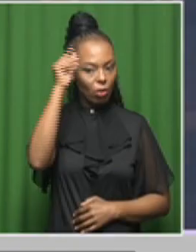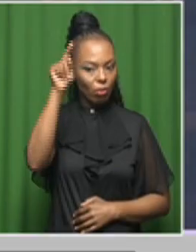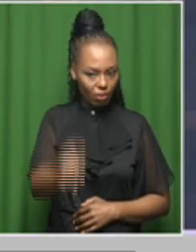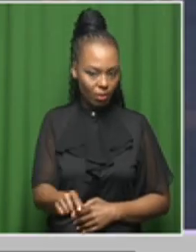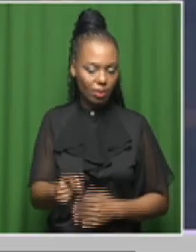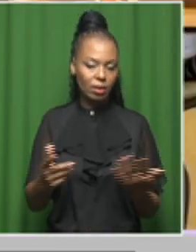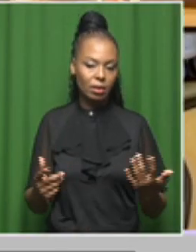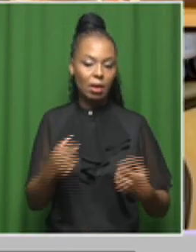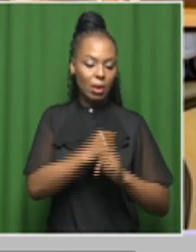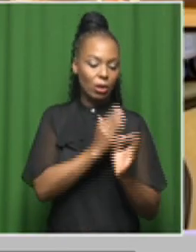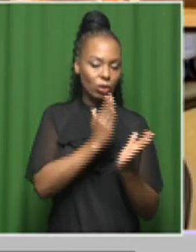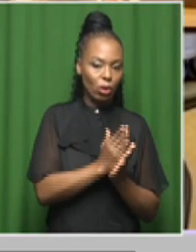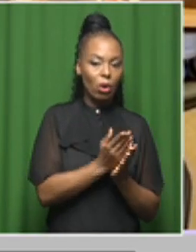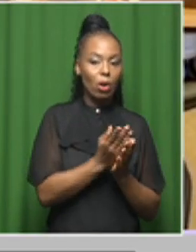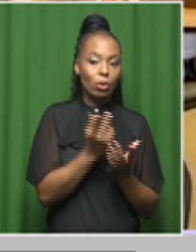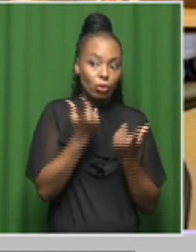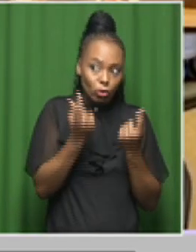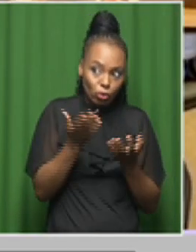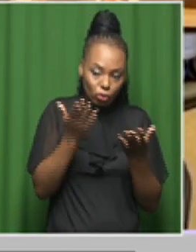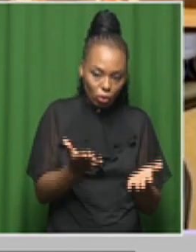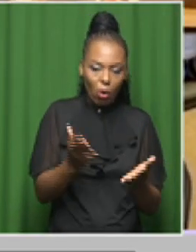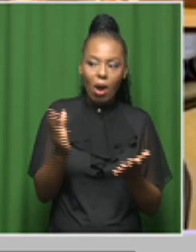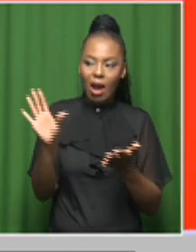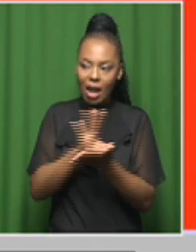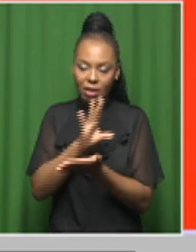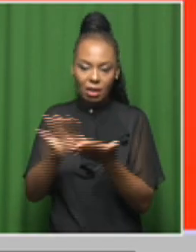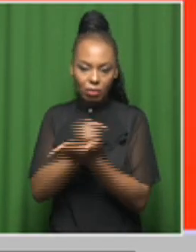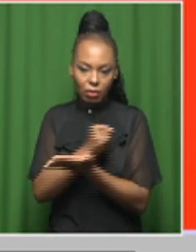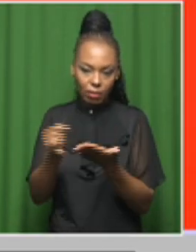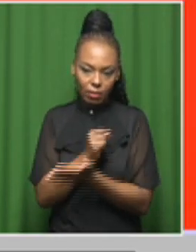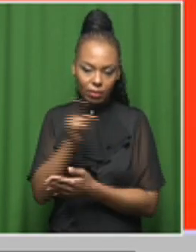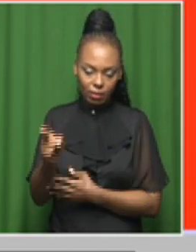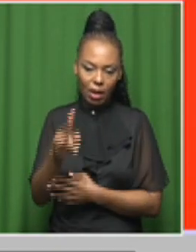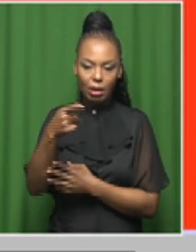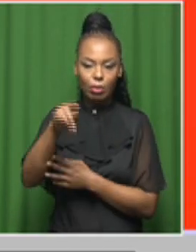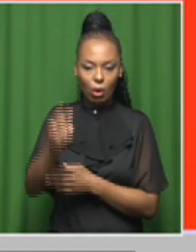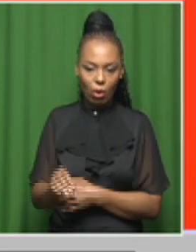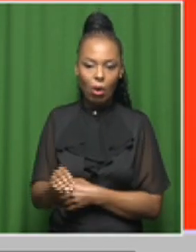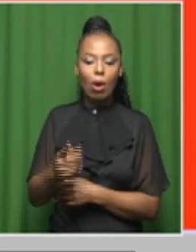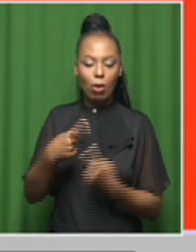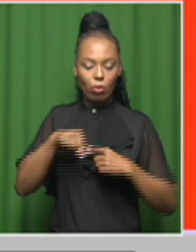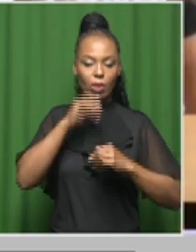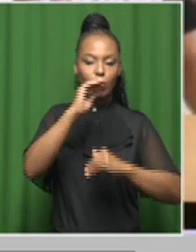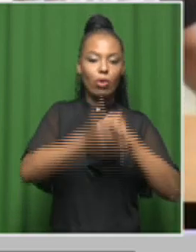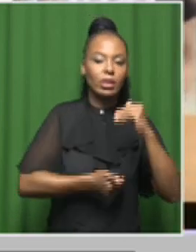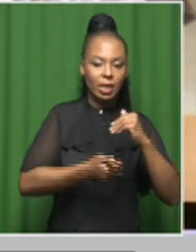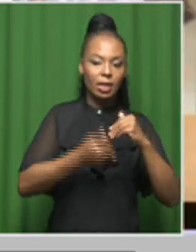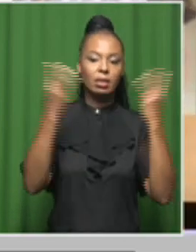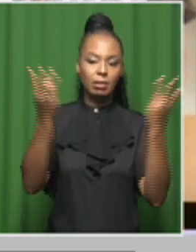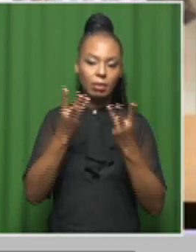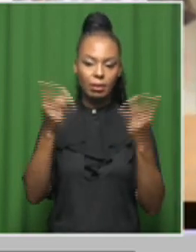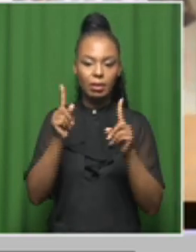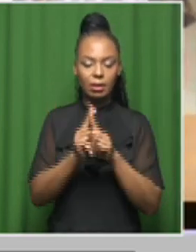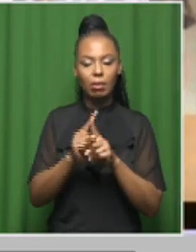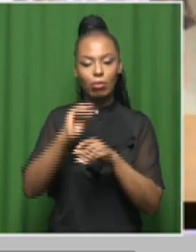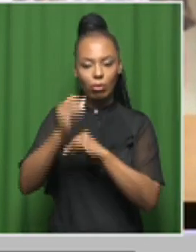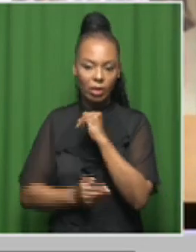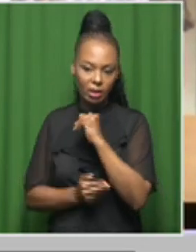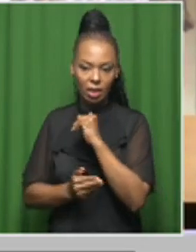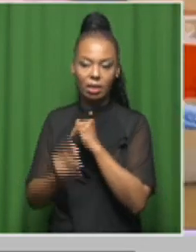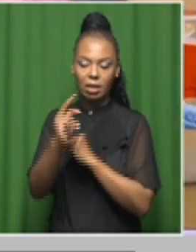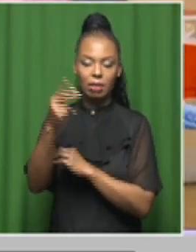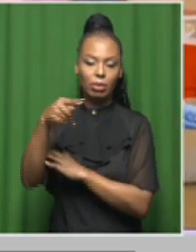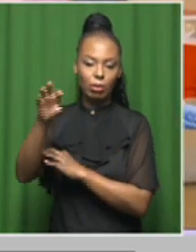this to protect them and to give them more information on the chances of them being vulnerable to such